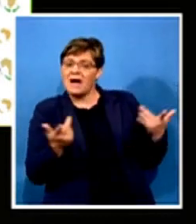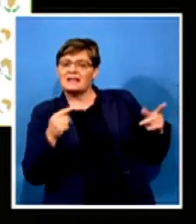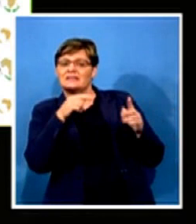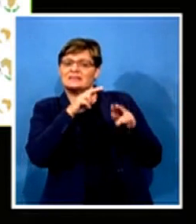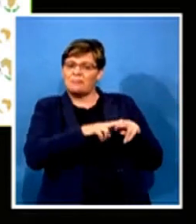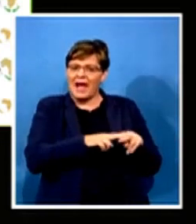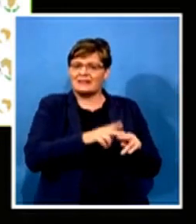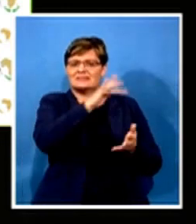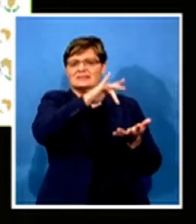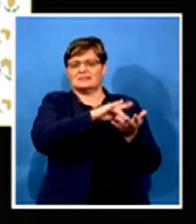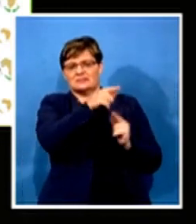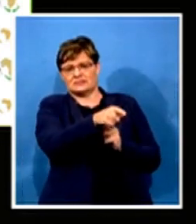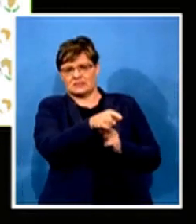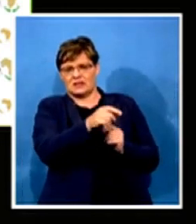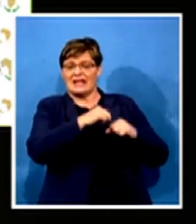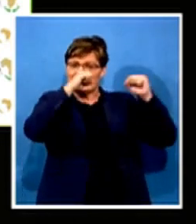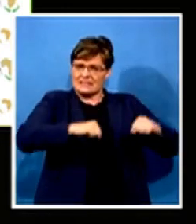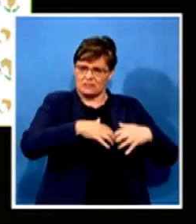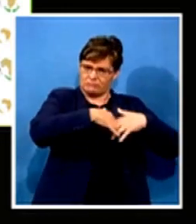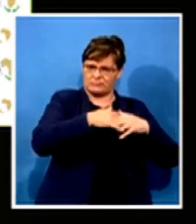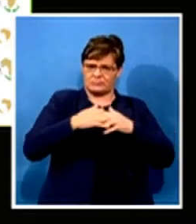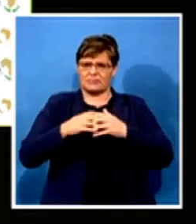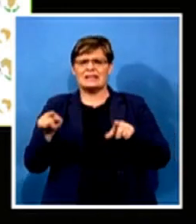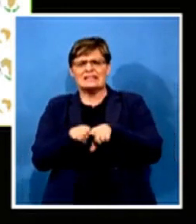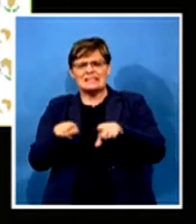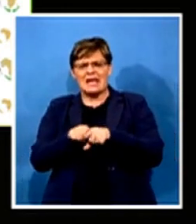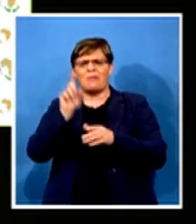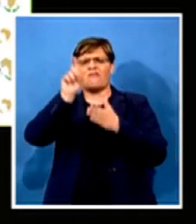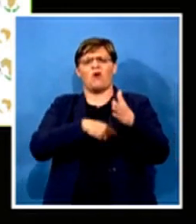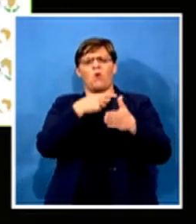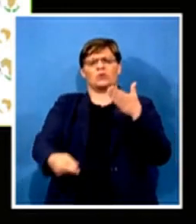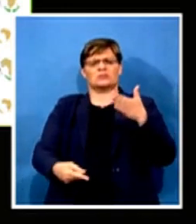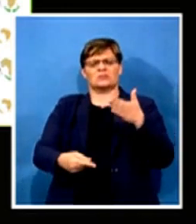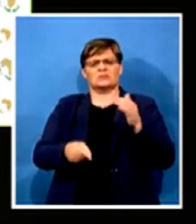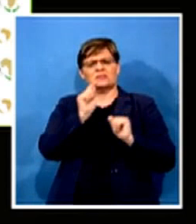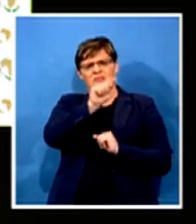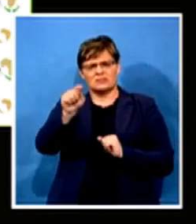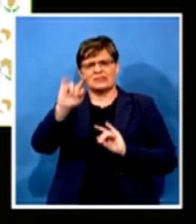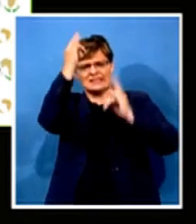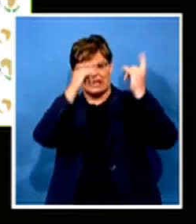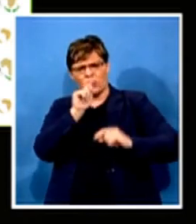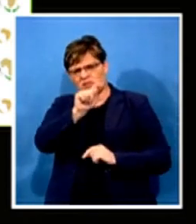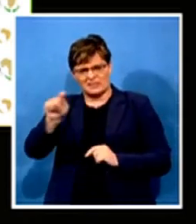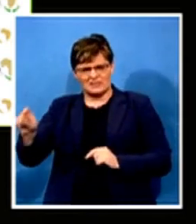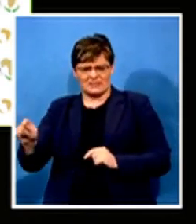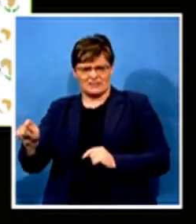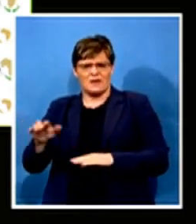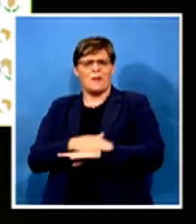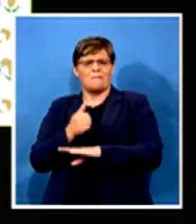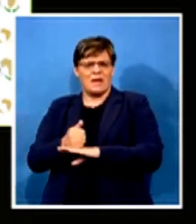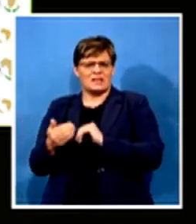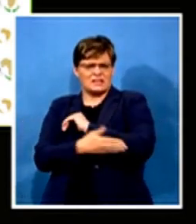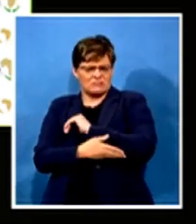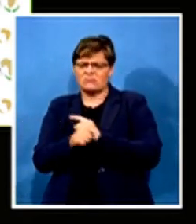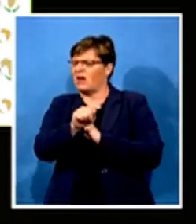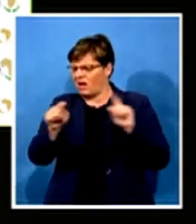just like we do for the voting booths across capital cities or big cities across the continent. That is our thinking. That is our guidance,